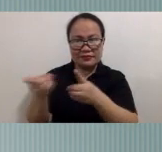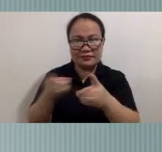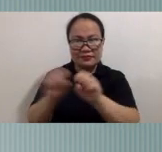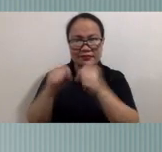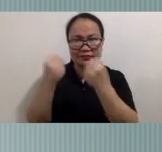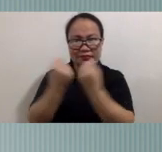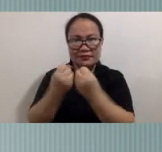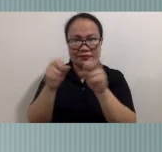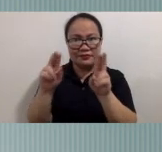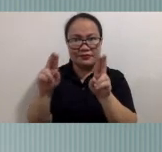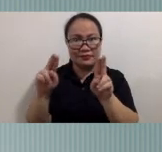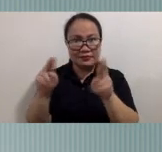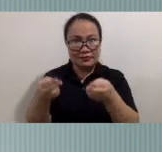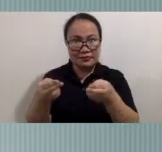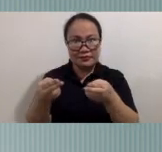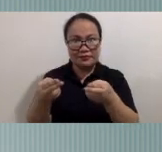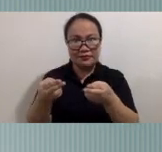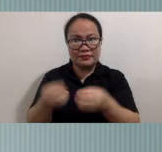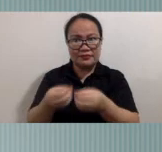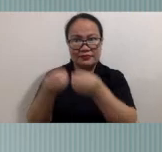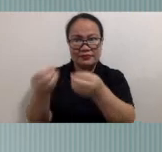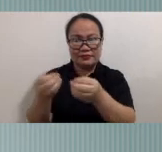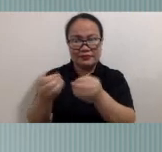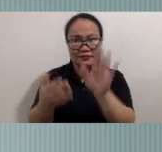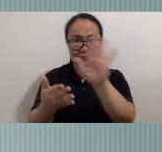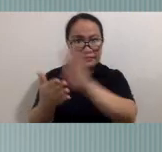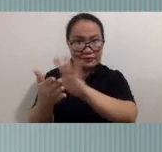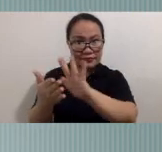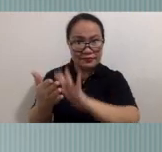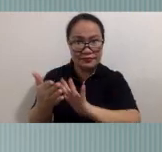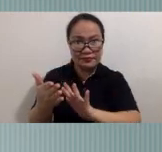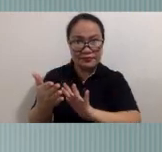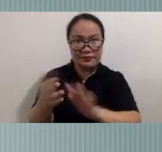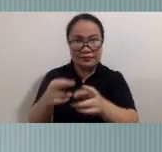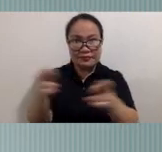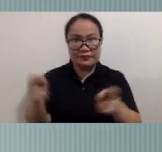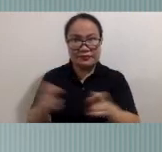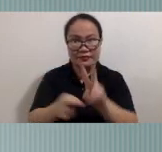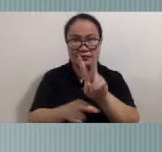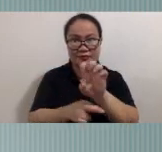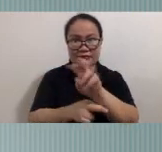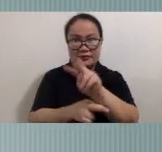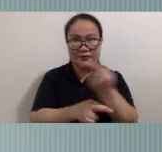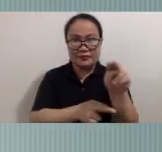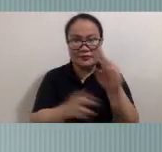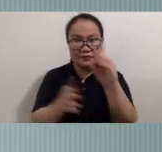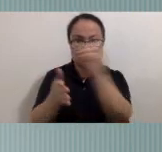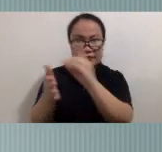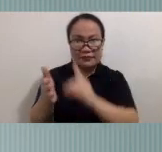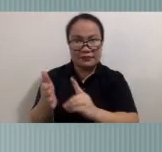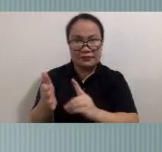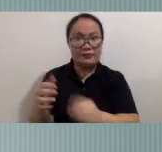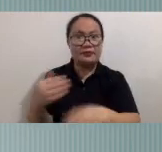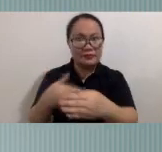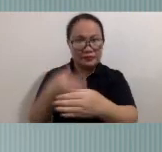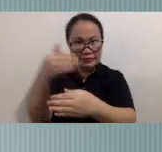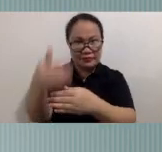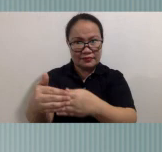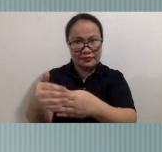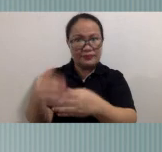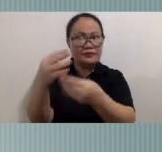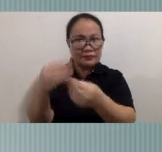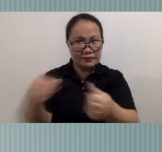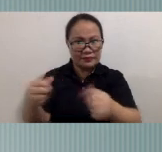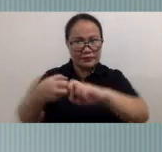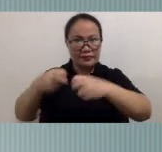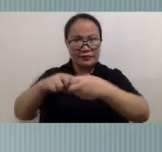given by the shaded region in the Venn diagram. Okay? And then after that, we will solve problems using